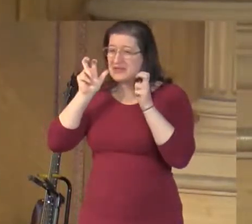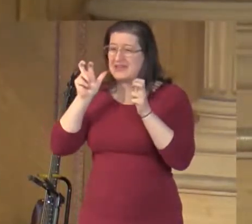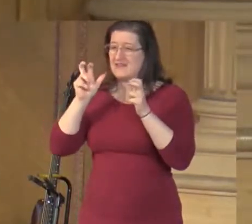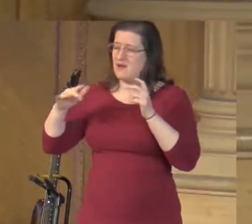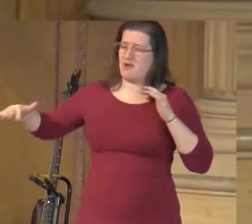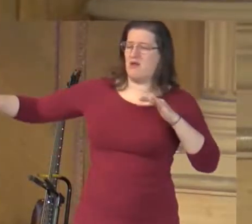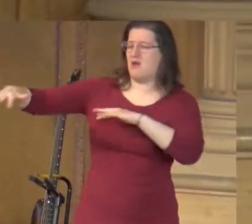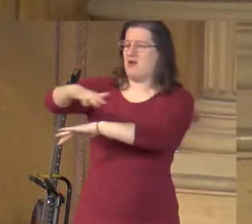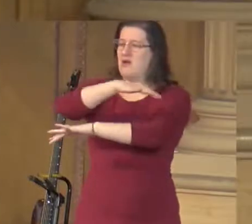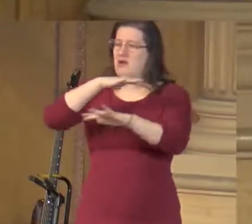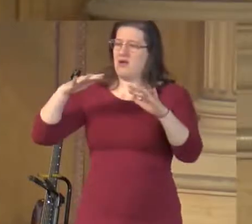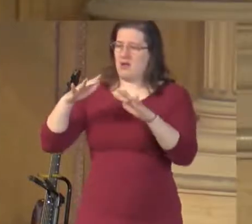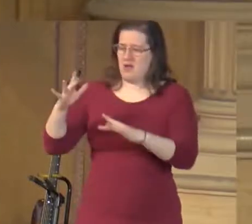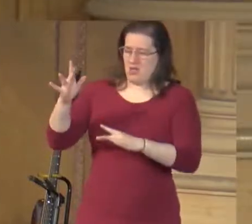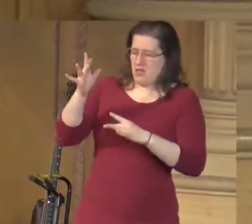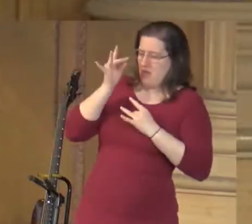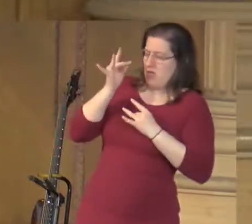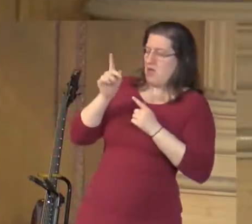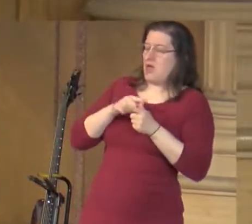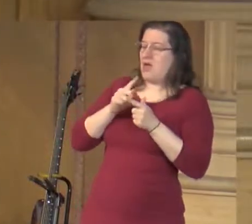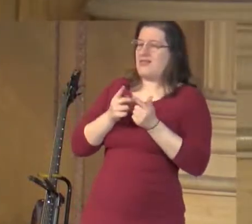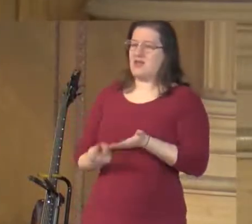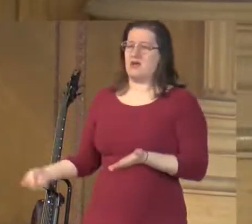glory. And we will too.